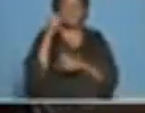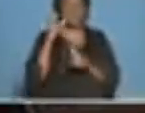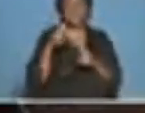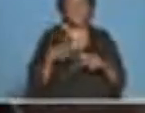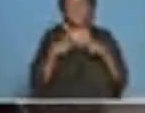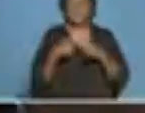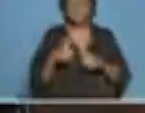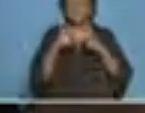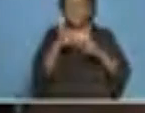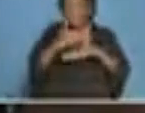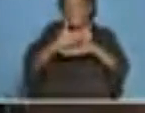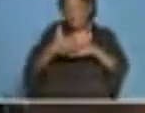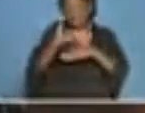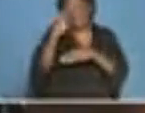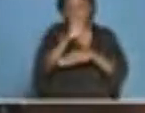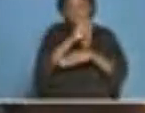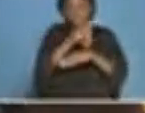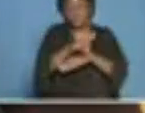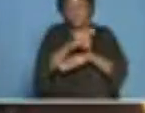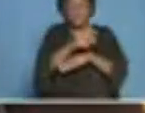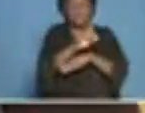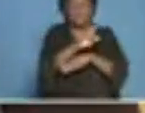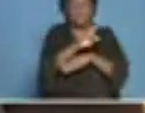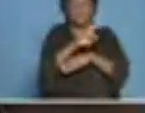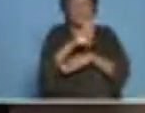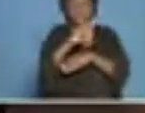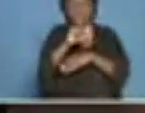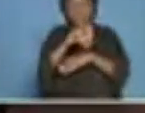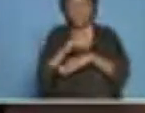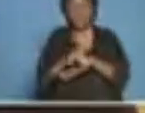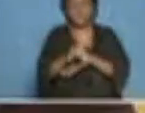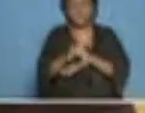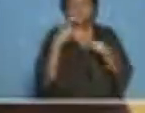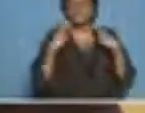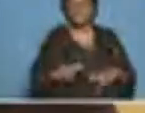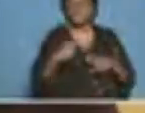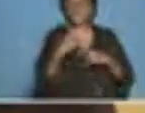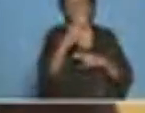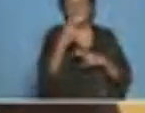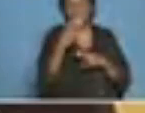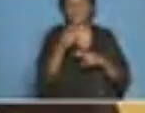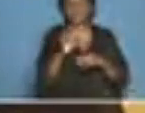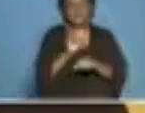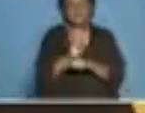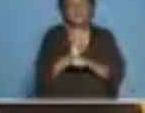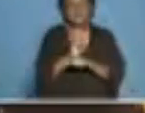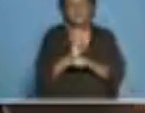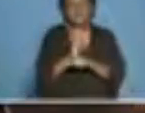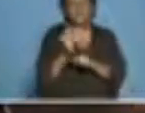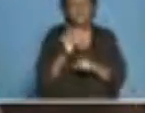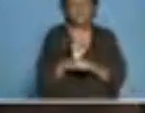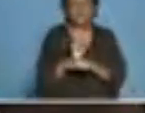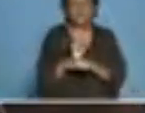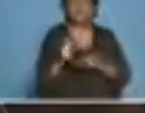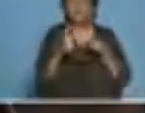afterwards for the Durwood Humanitarian Awards, which is it'll go to community-minded citizens who